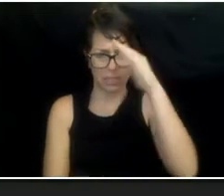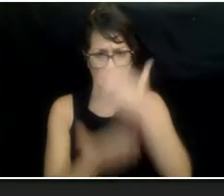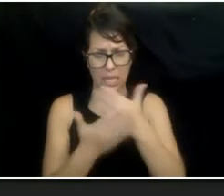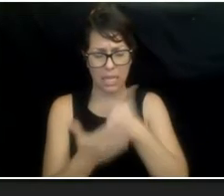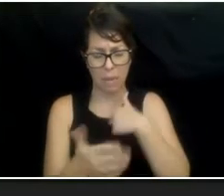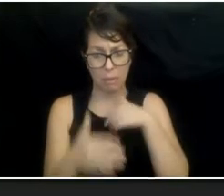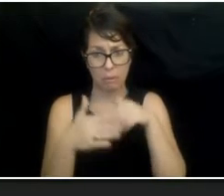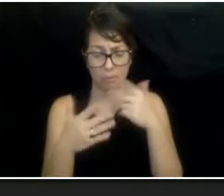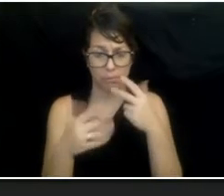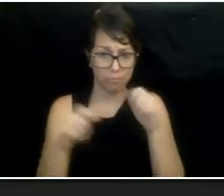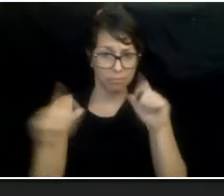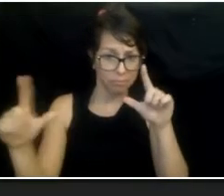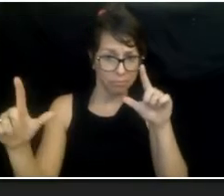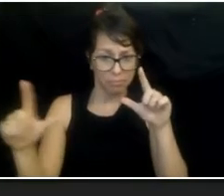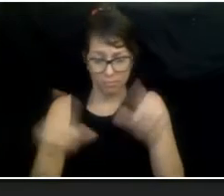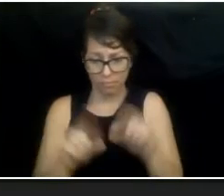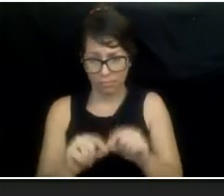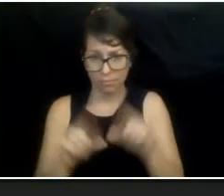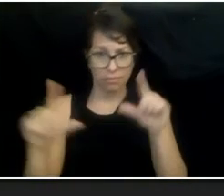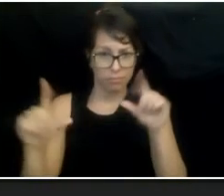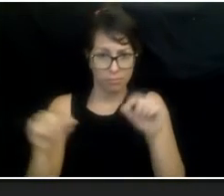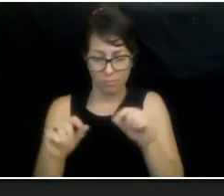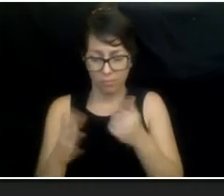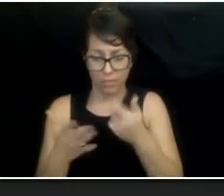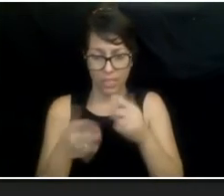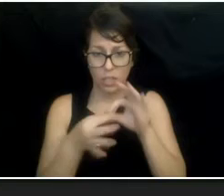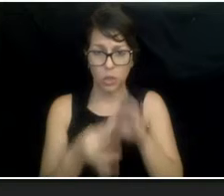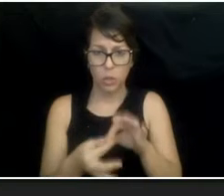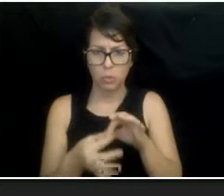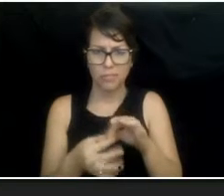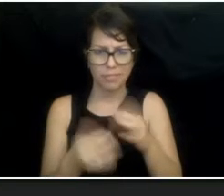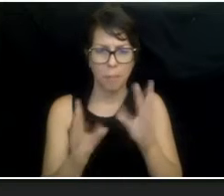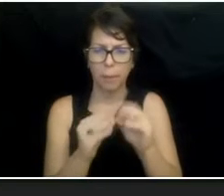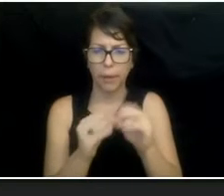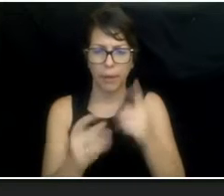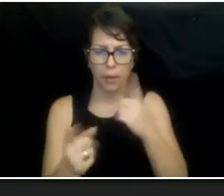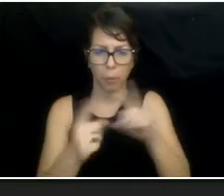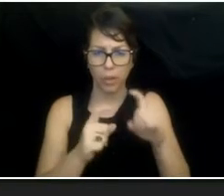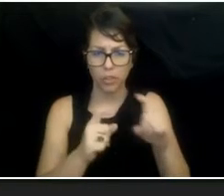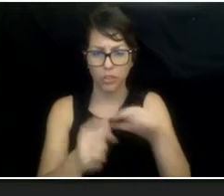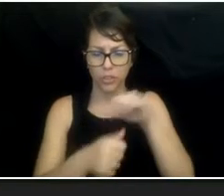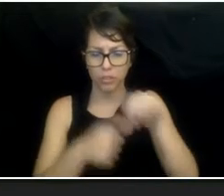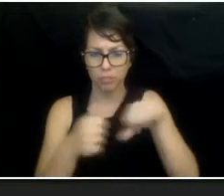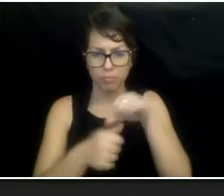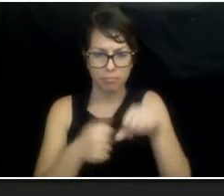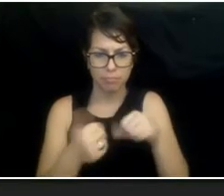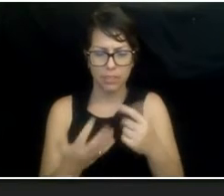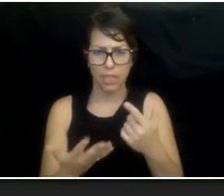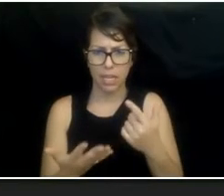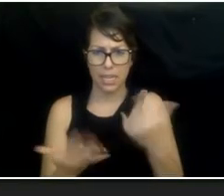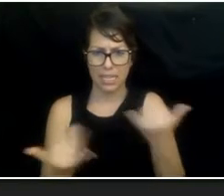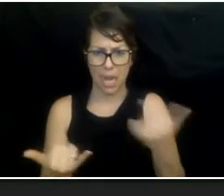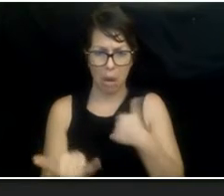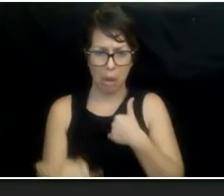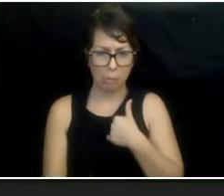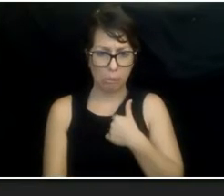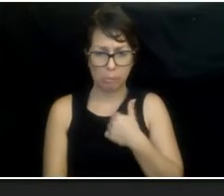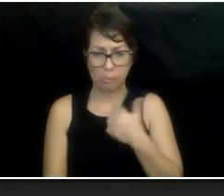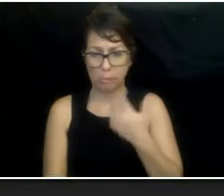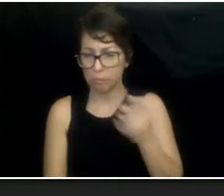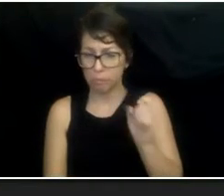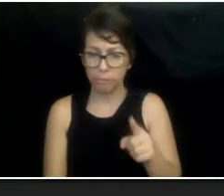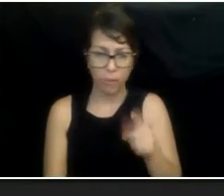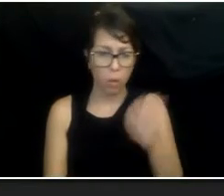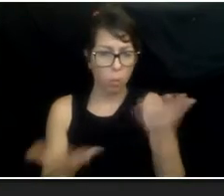of if there are people in dangerous situations um as far as uh calls that are being made that the